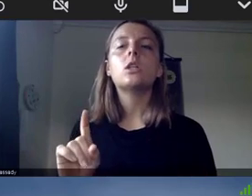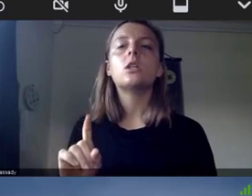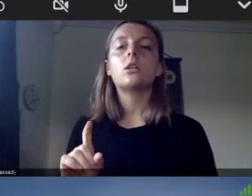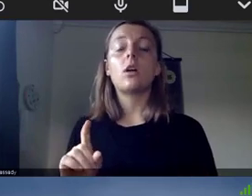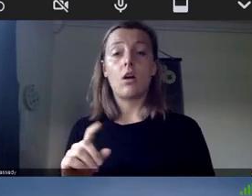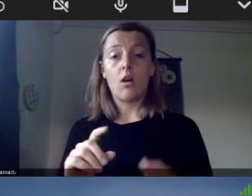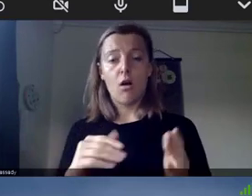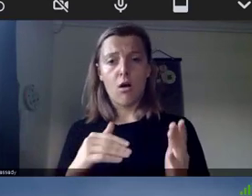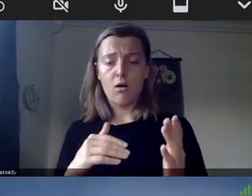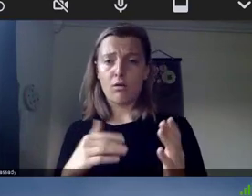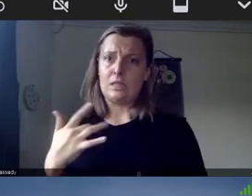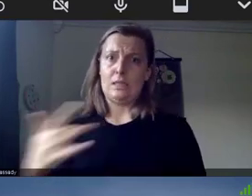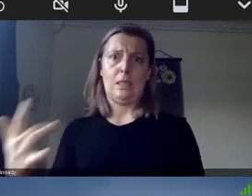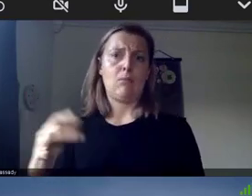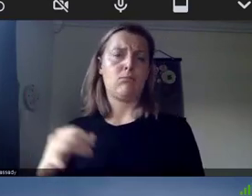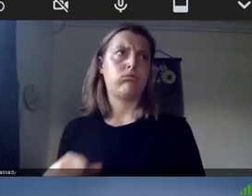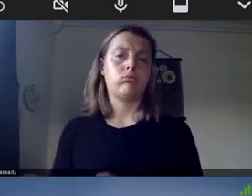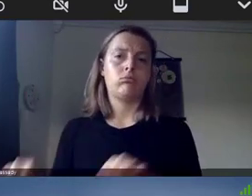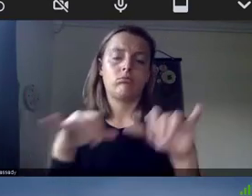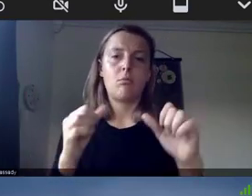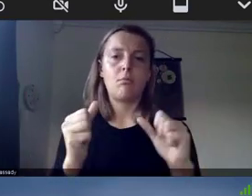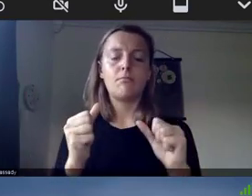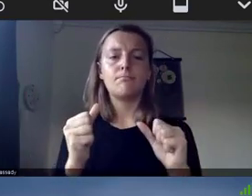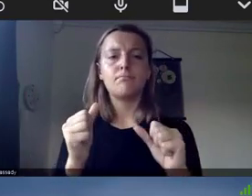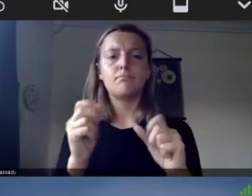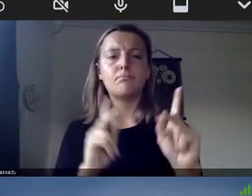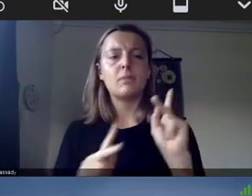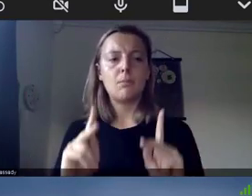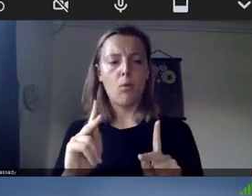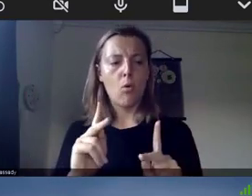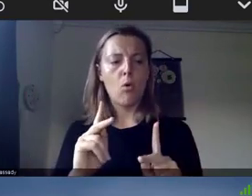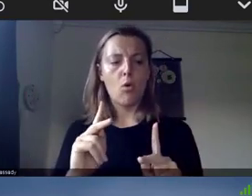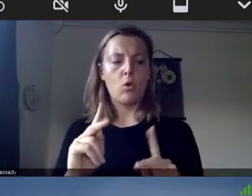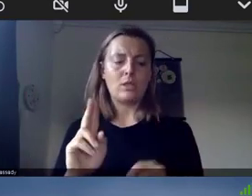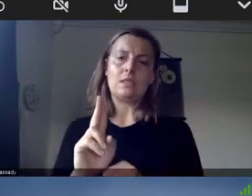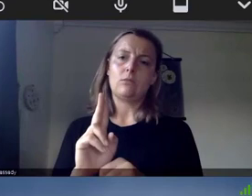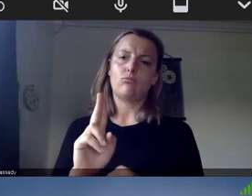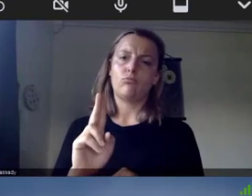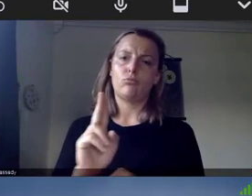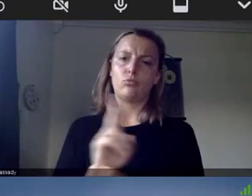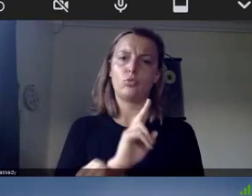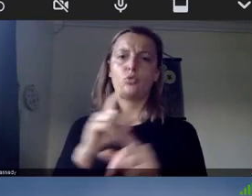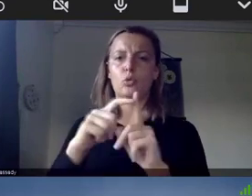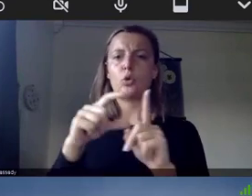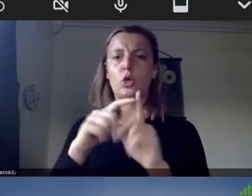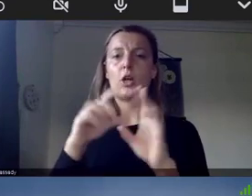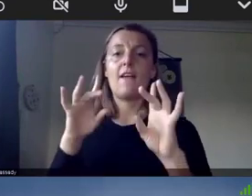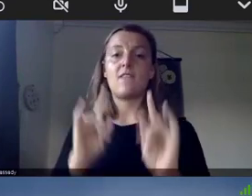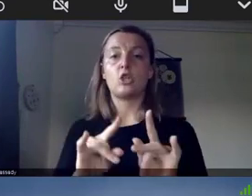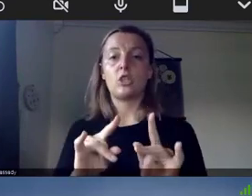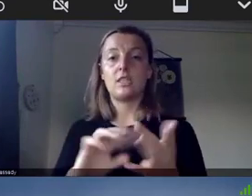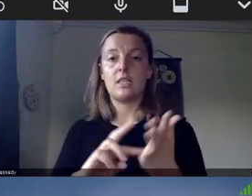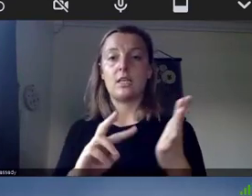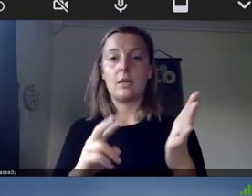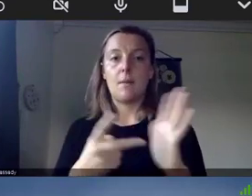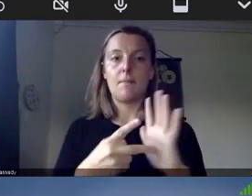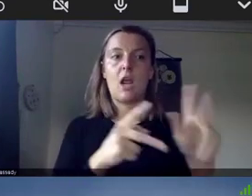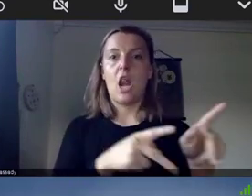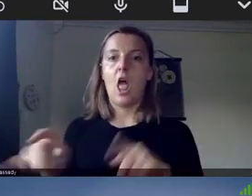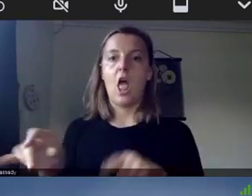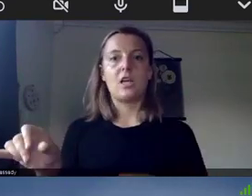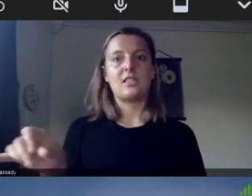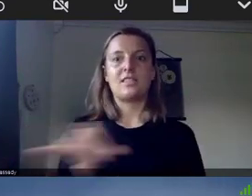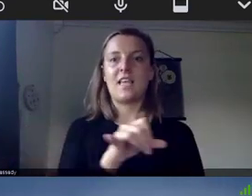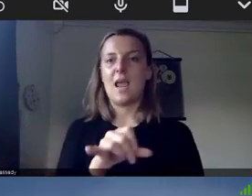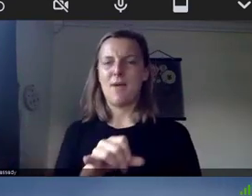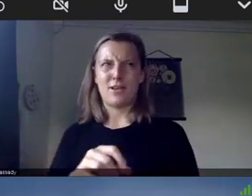like colloquially used as like goodness, right? But in engineering, when